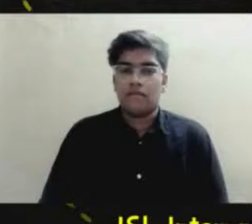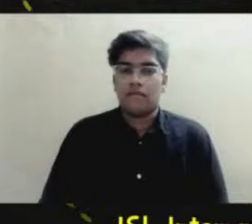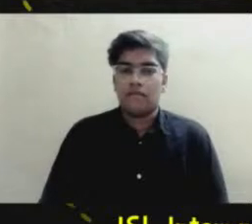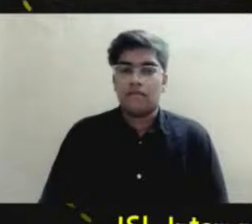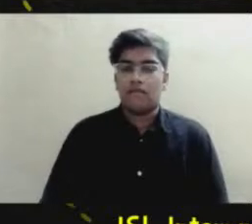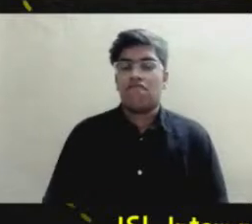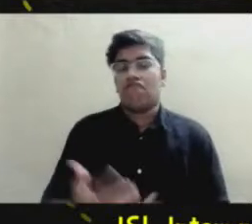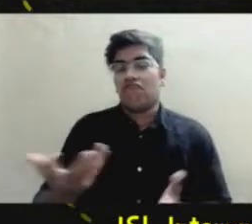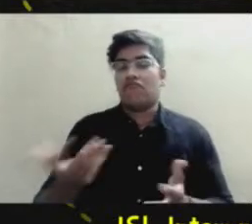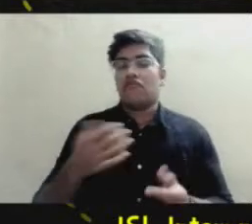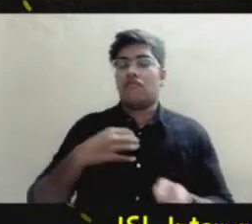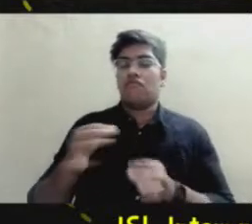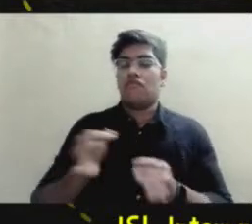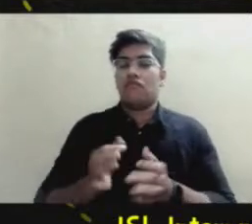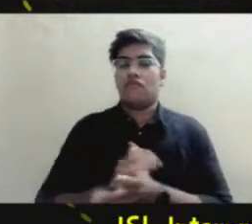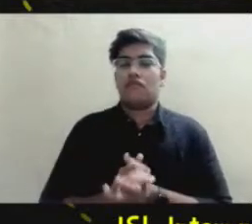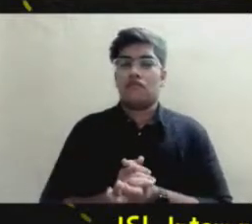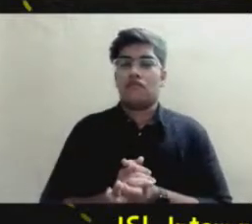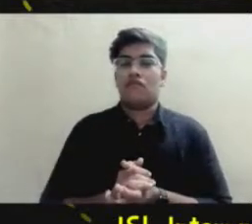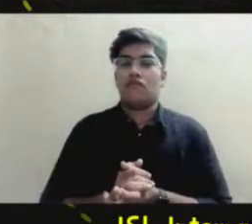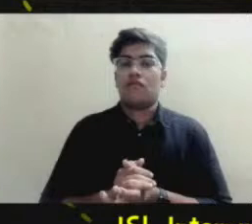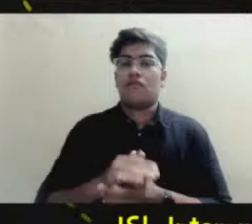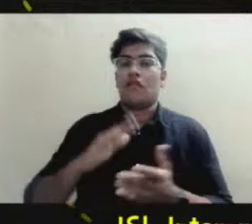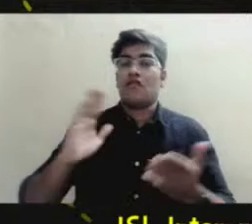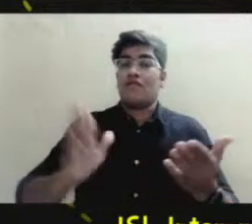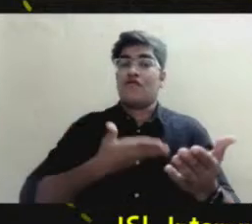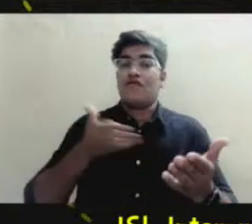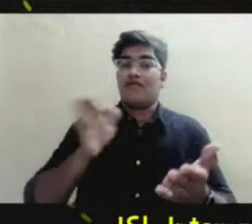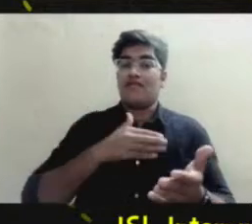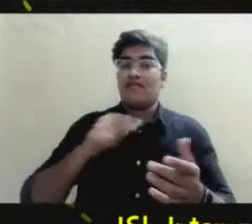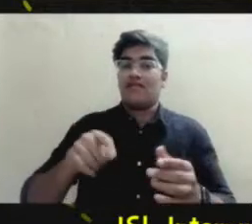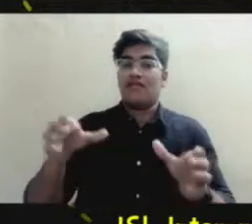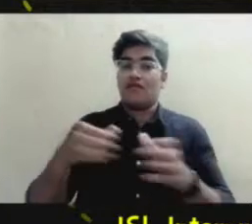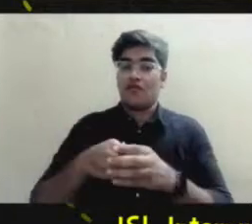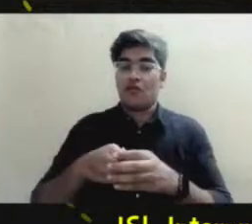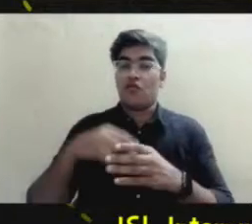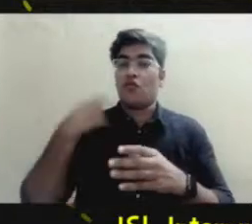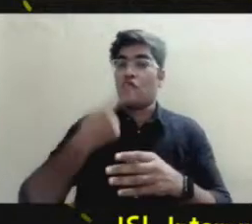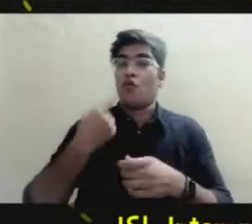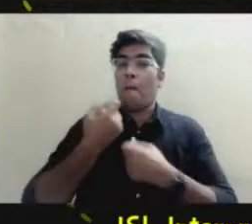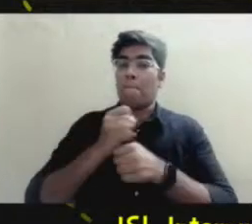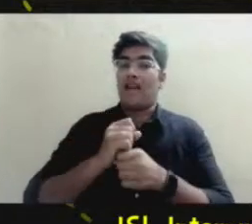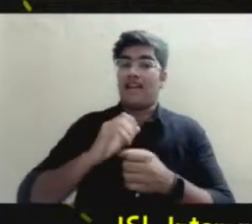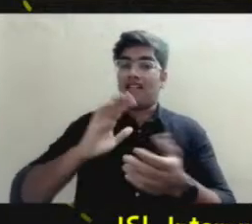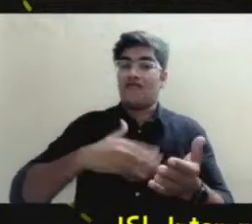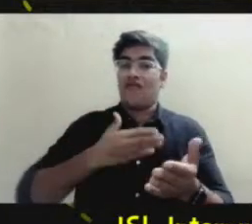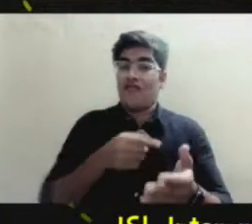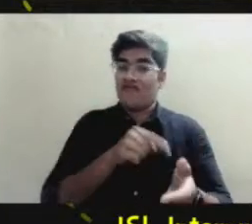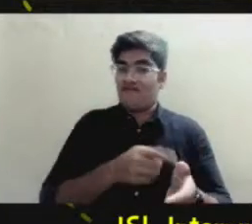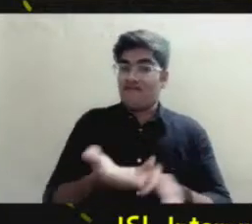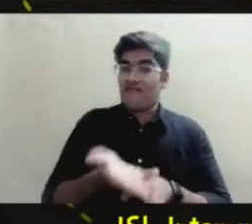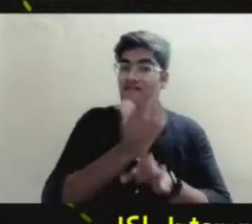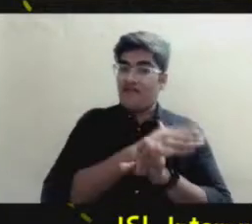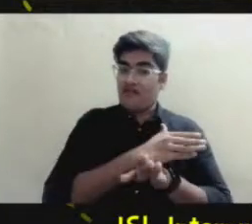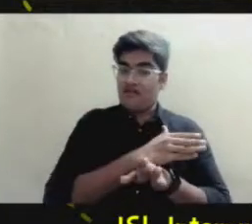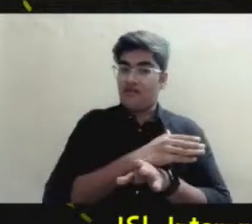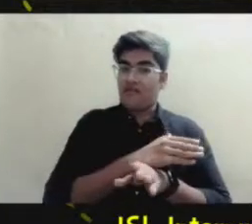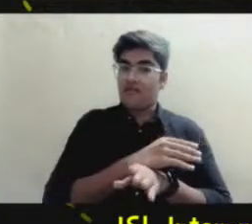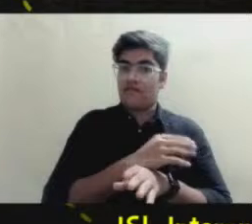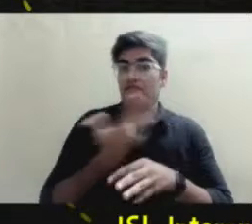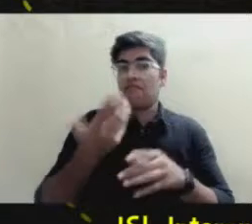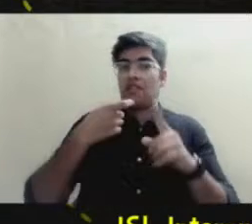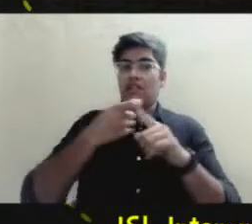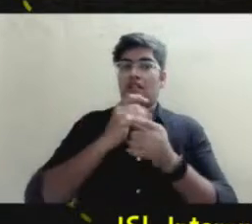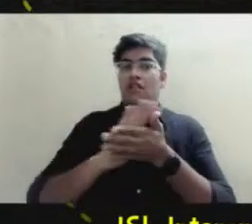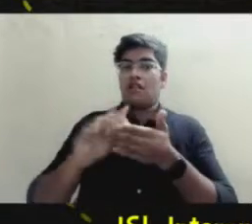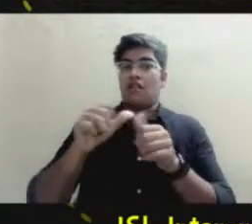Well, the musician community that actually made the music that we're talking about, whether it was Khayal or Tumri